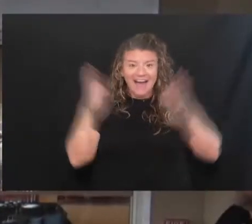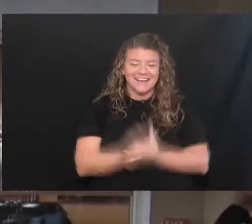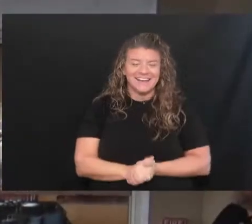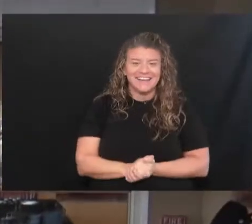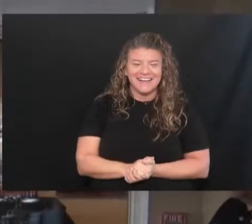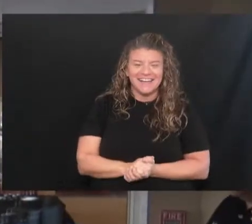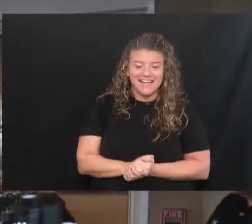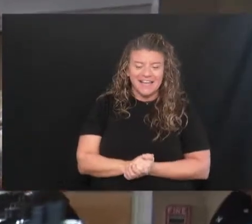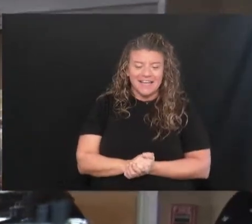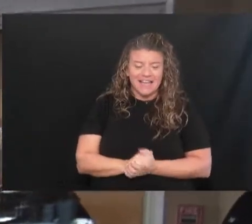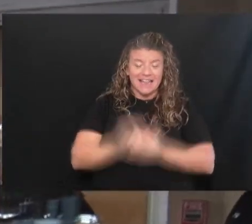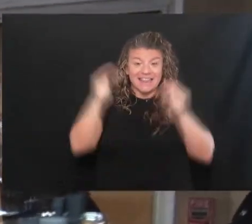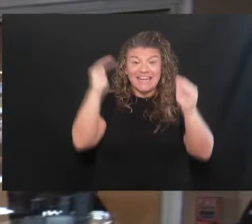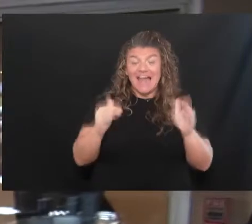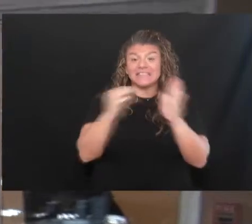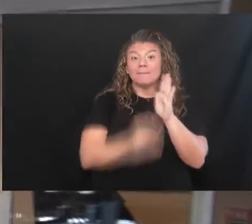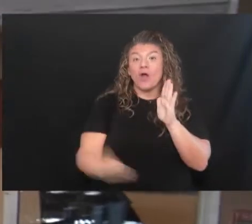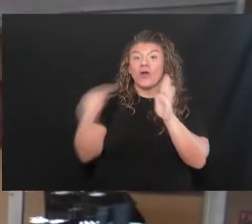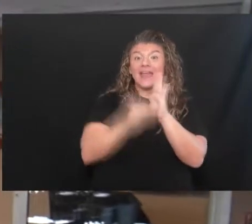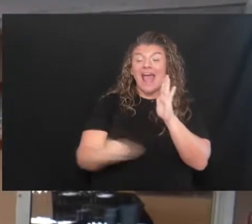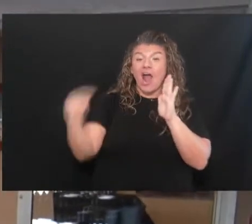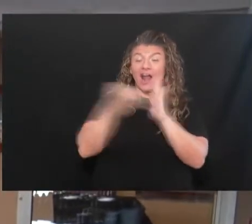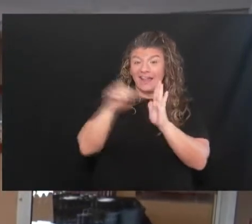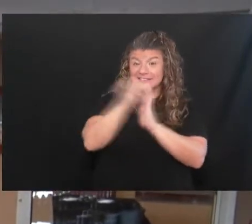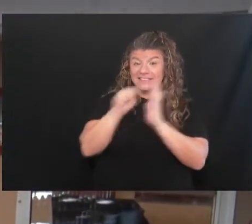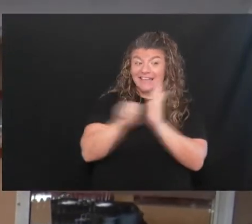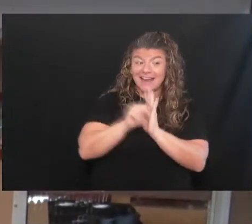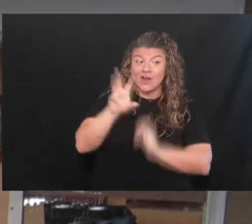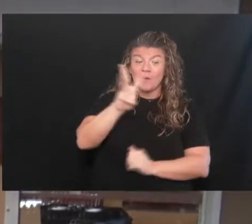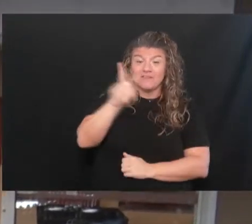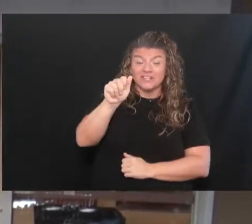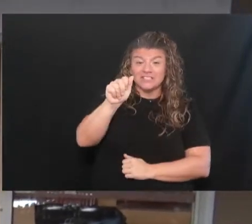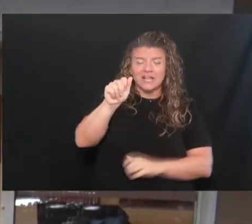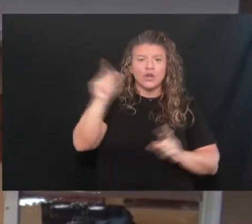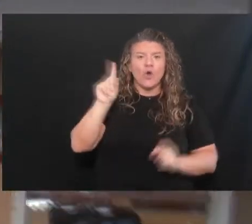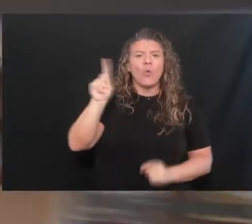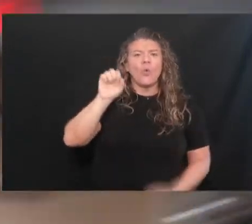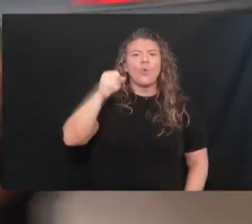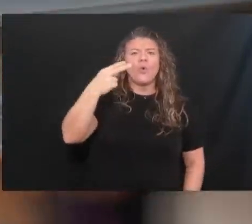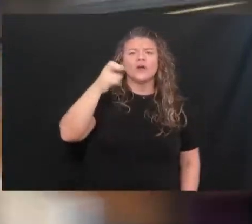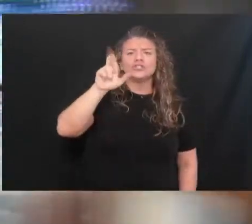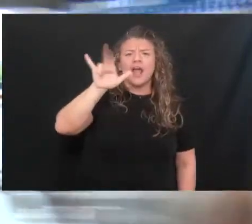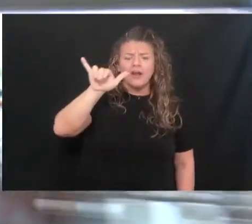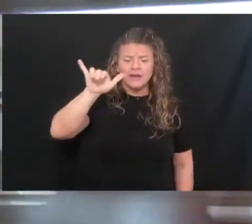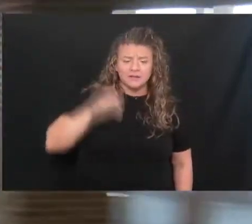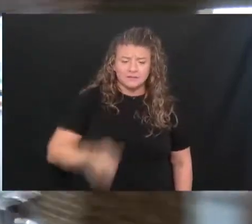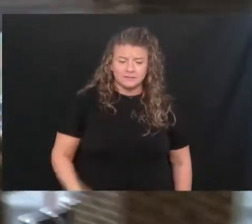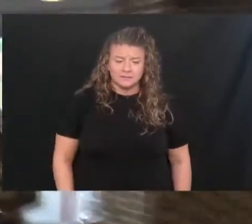The next millionaire in the state of West Virginia. Where's Sharon Turner?